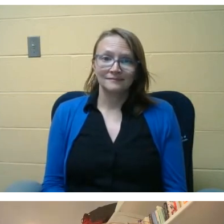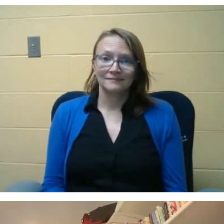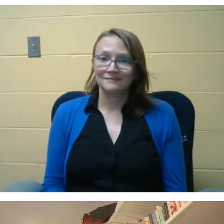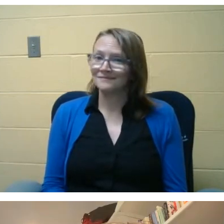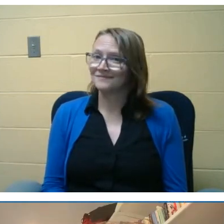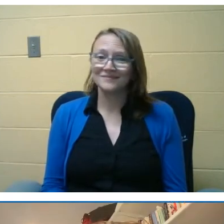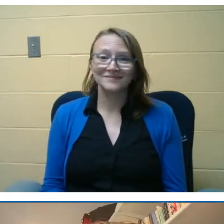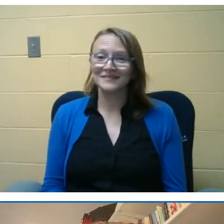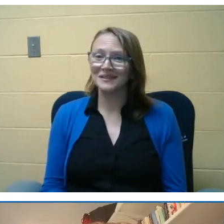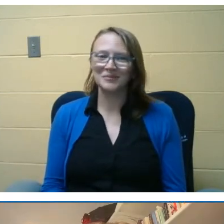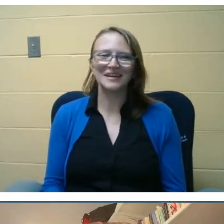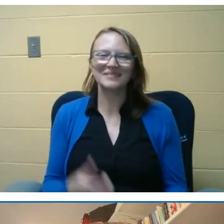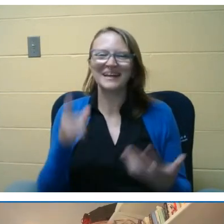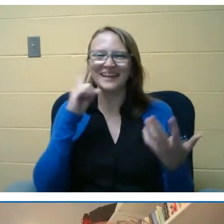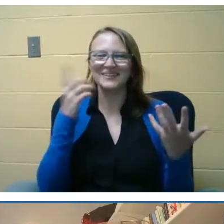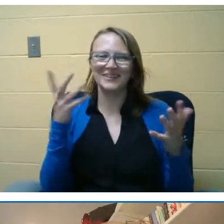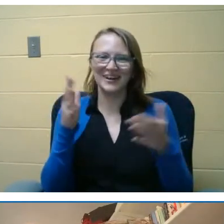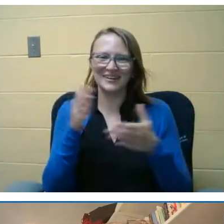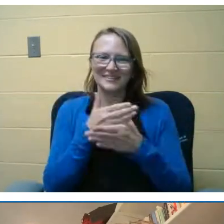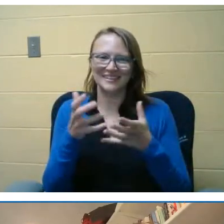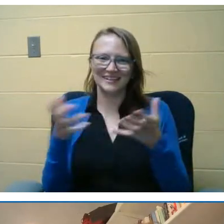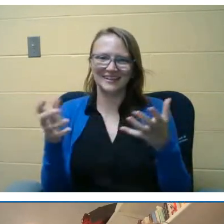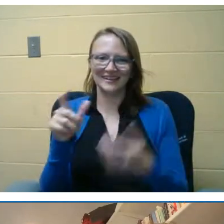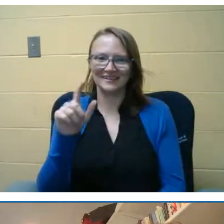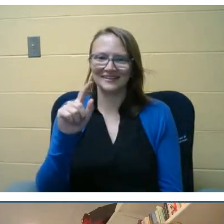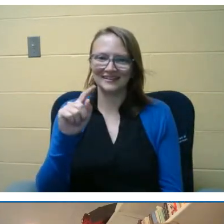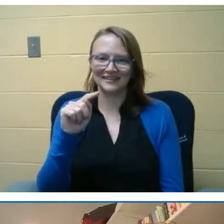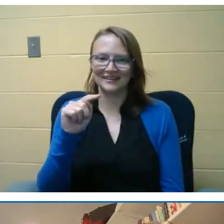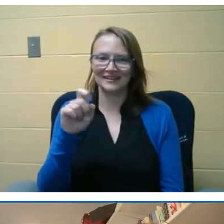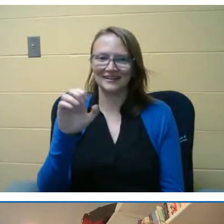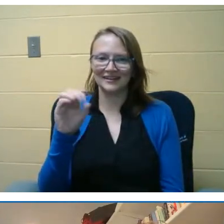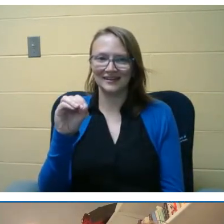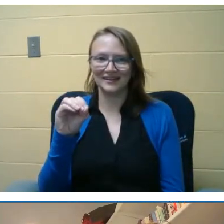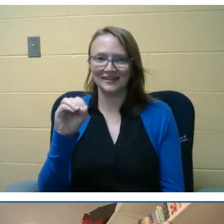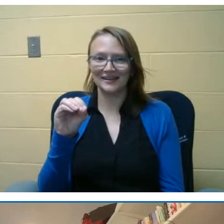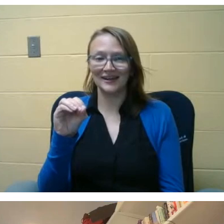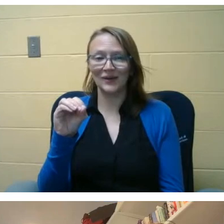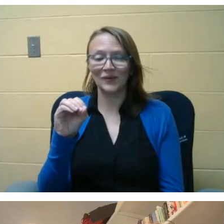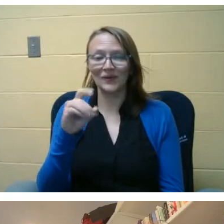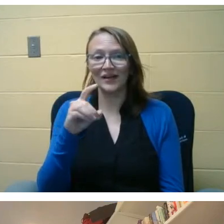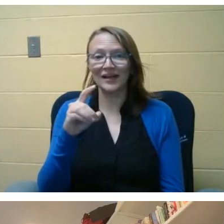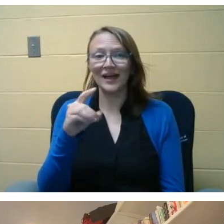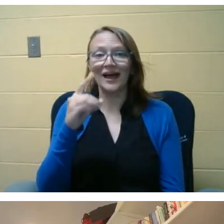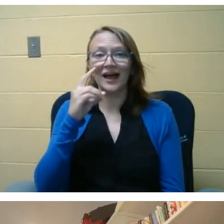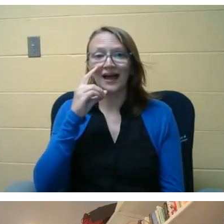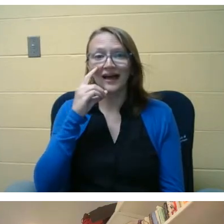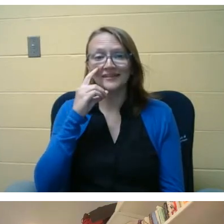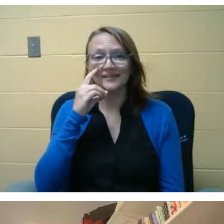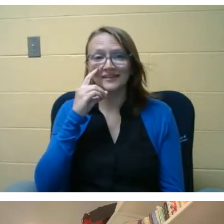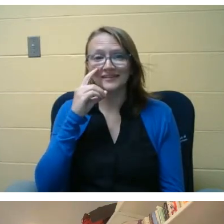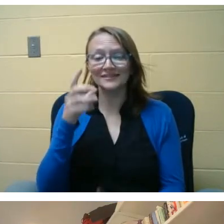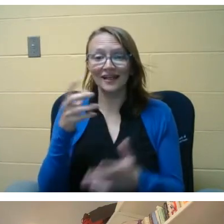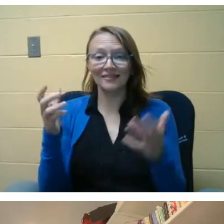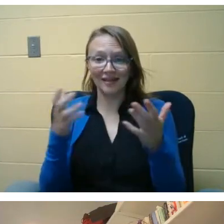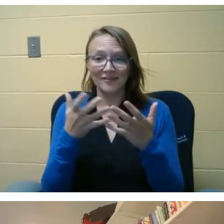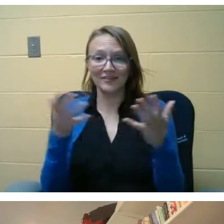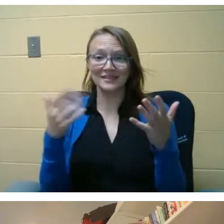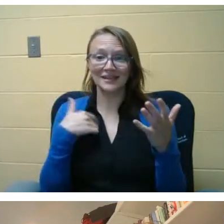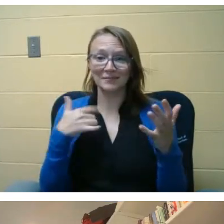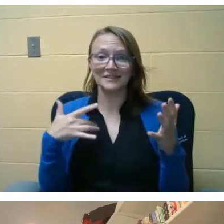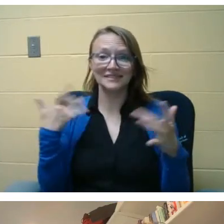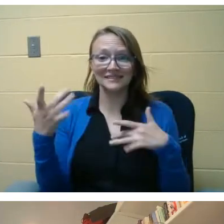No, you shared a lot already. Like most I guess favorite questions. Go ahead. There's a lot of things that I'm excited about